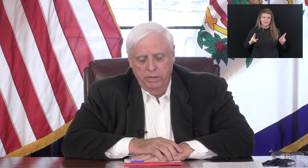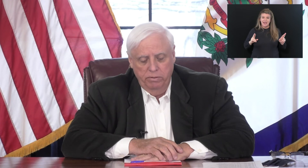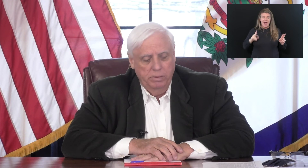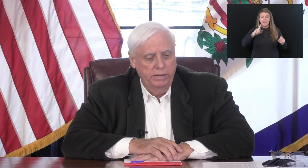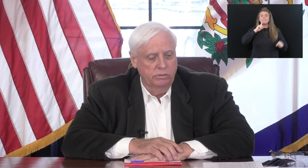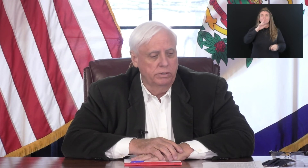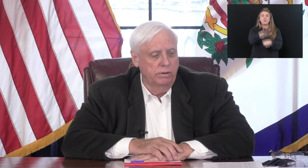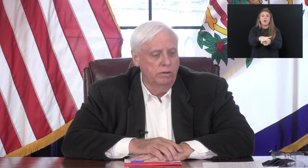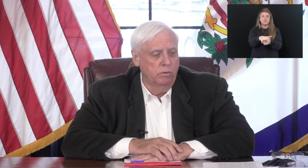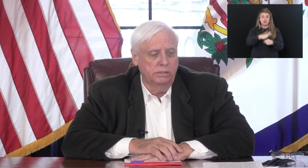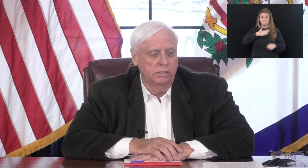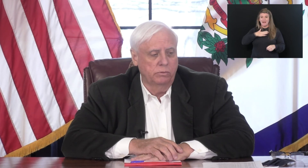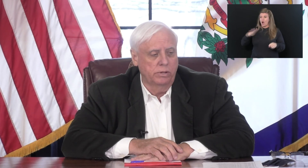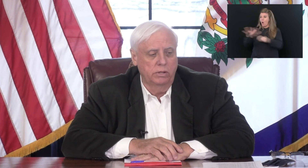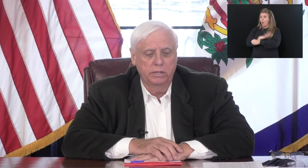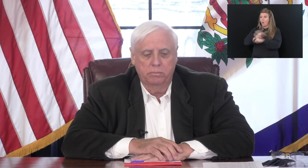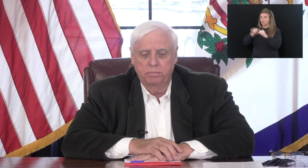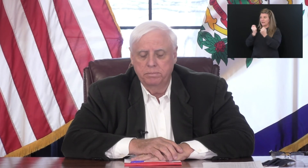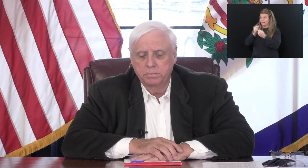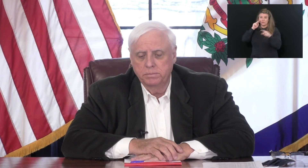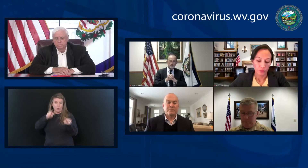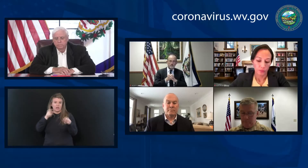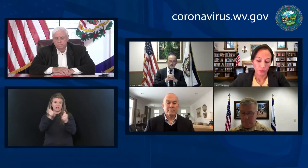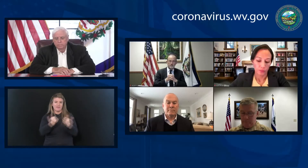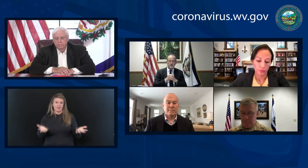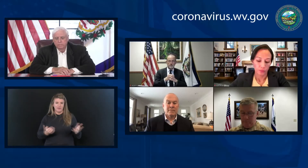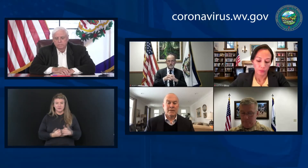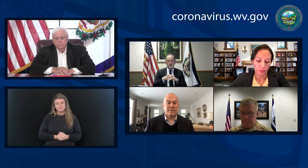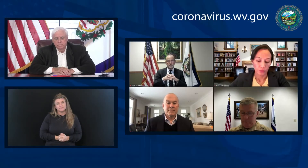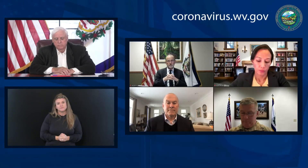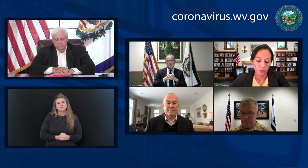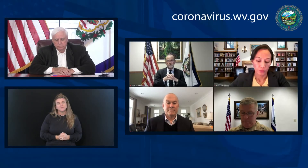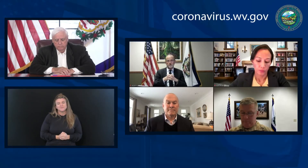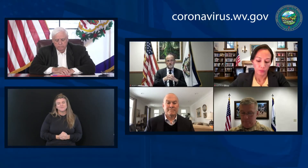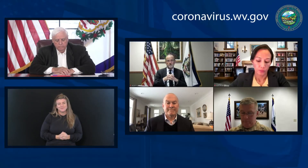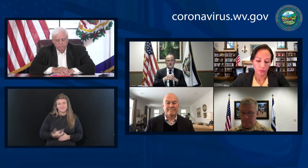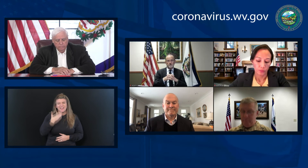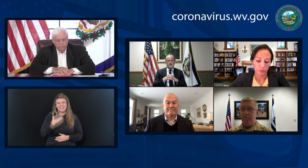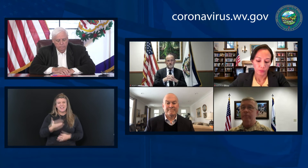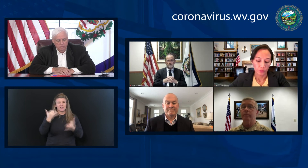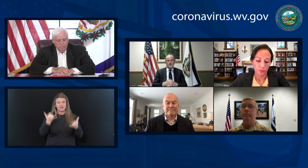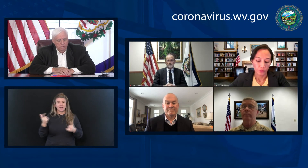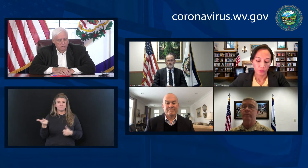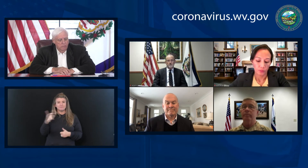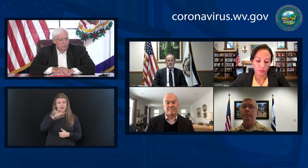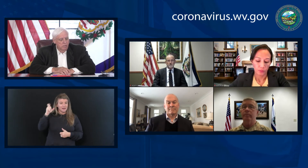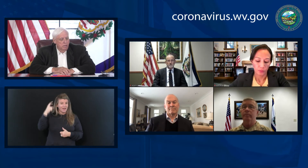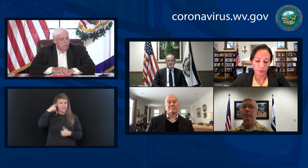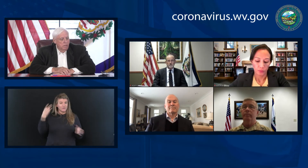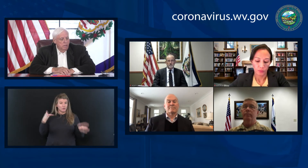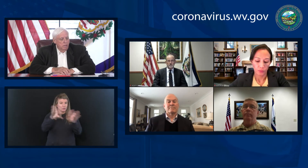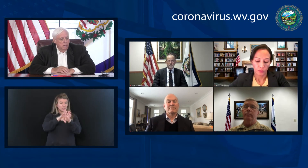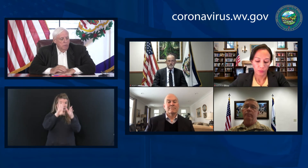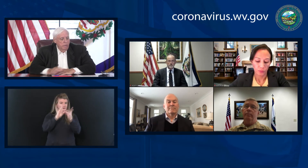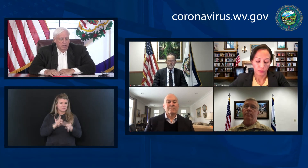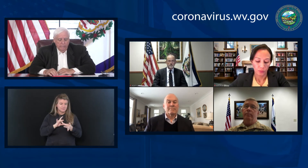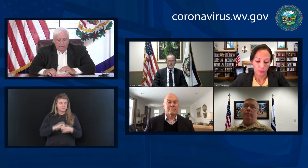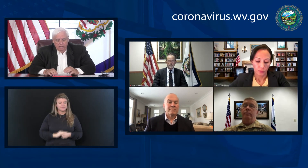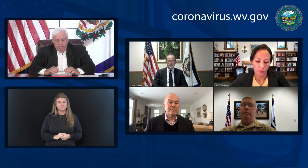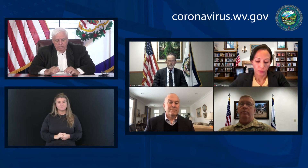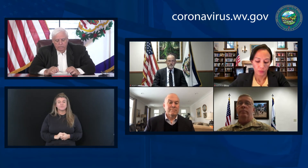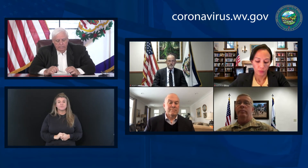up and everybody's really trying to watch this with all in them. All right, thanks, Phil. Governor, I'll turn it back to you. Well,